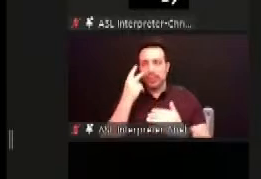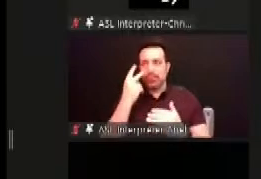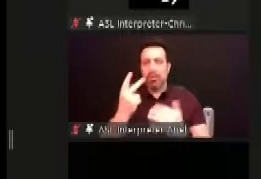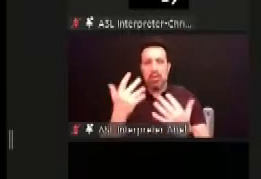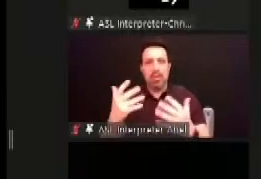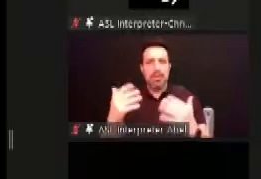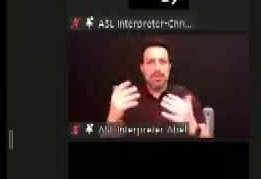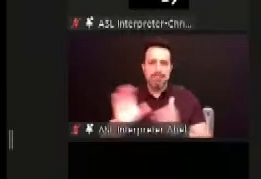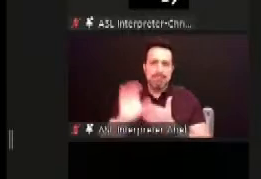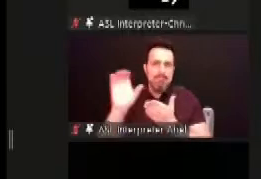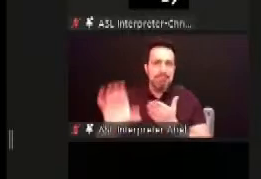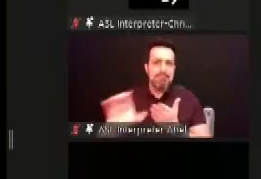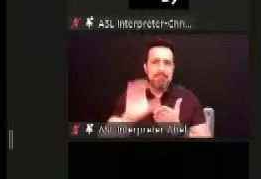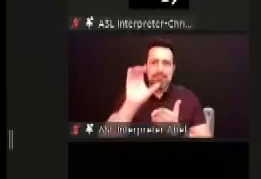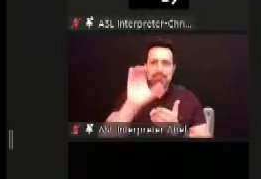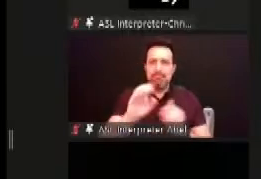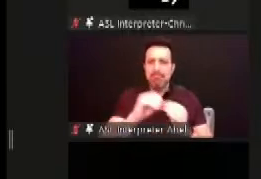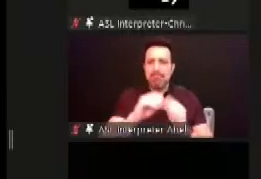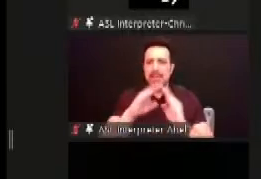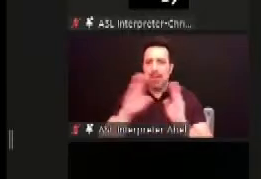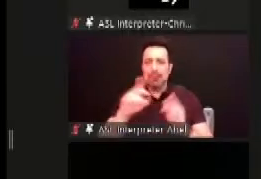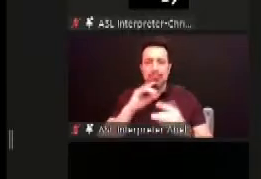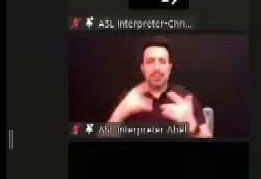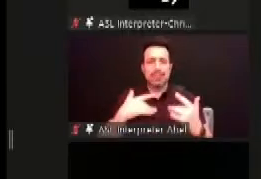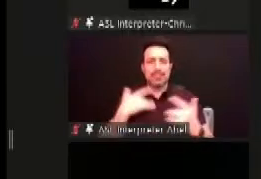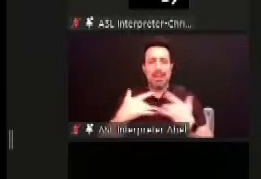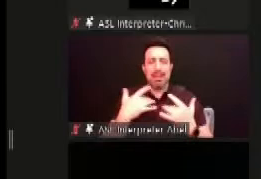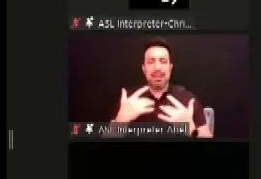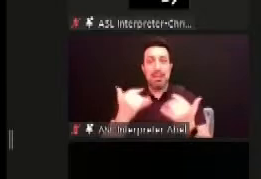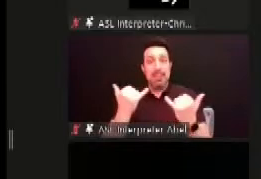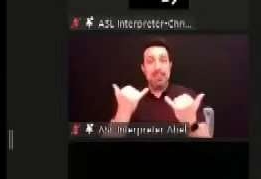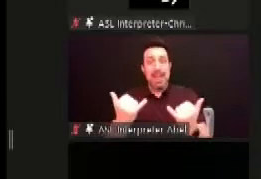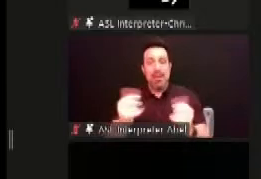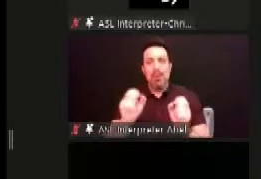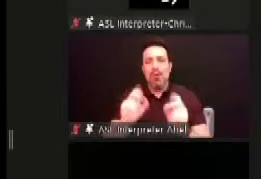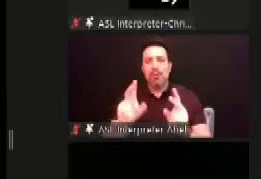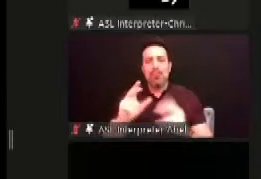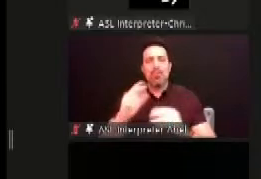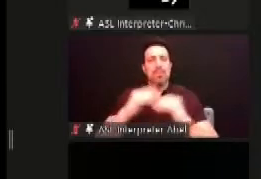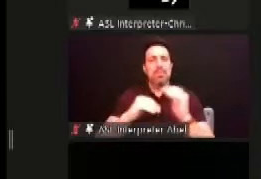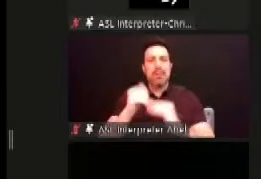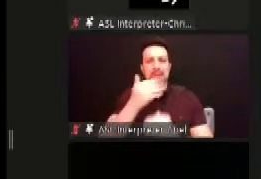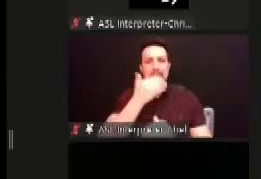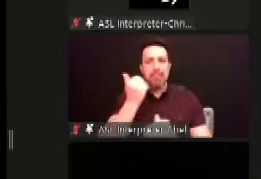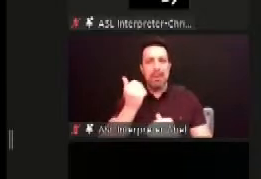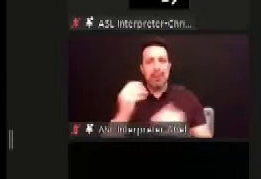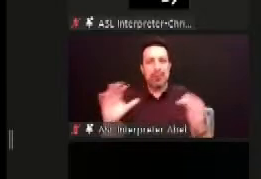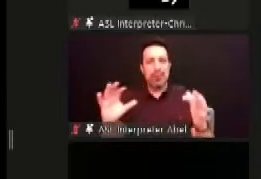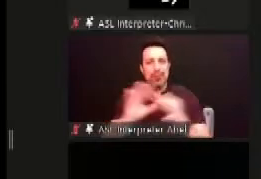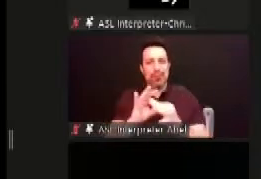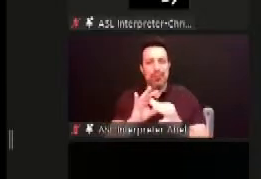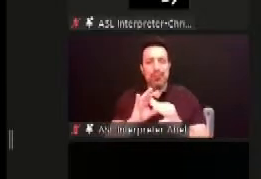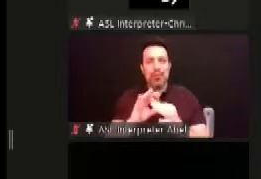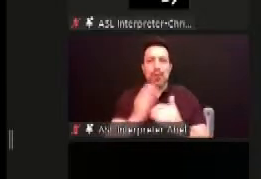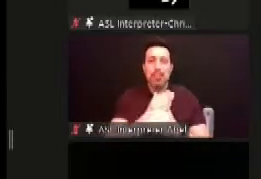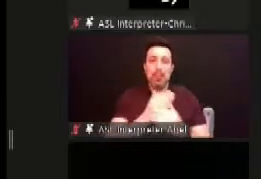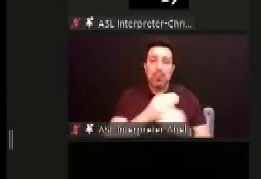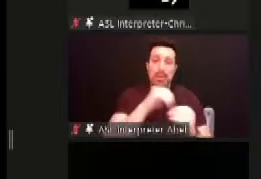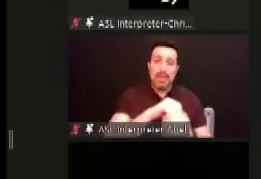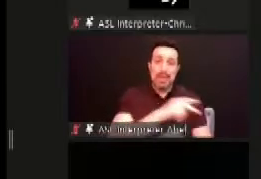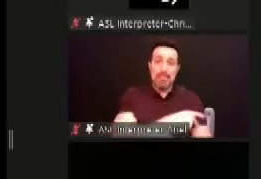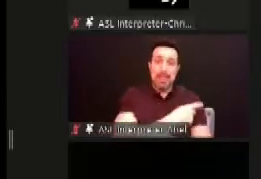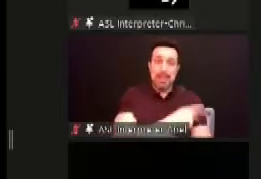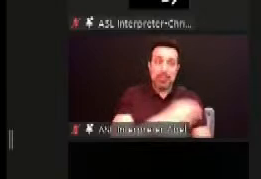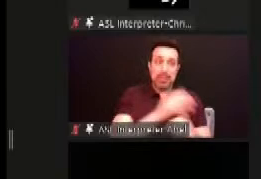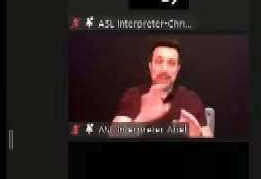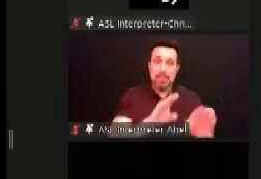it's just so exciting. But now is the opportunity to really build that better bridge between our inpatient behavioral health